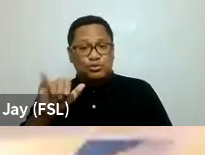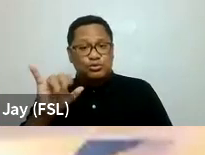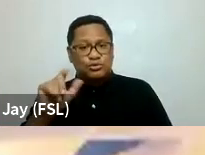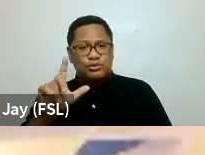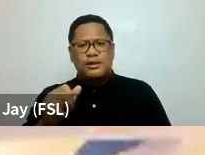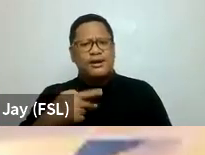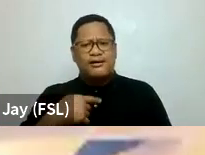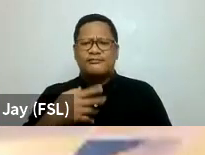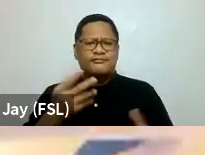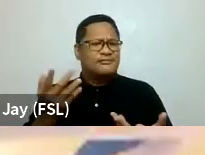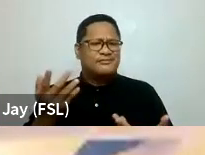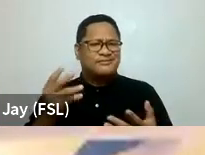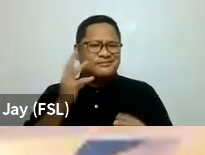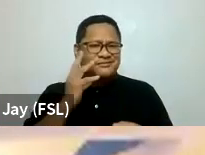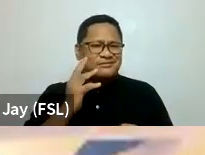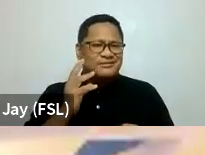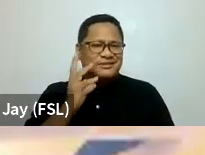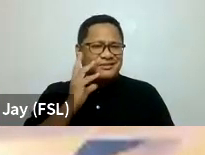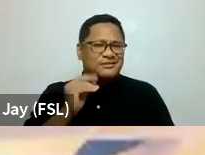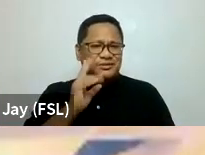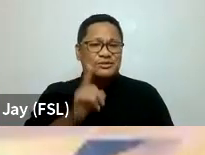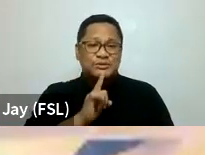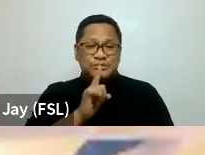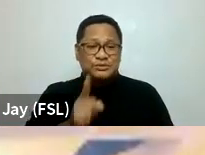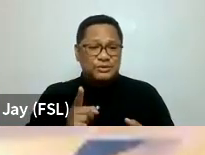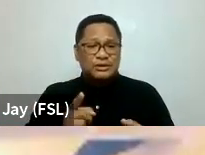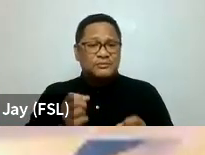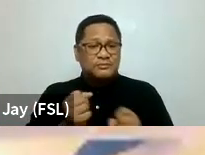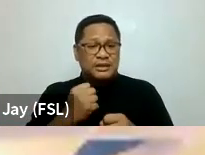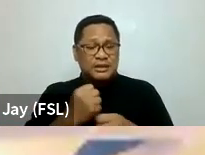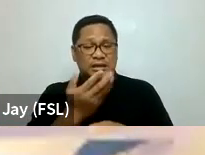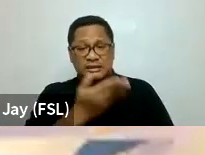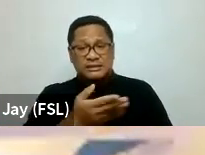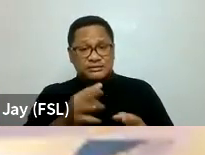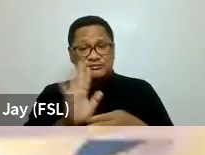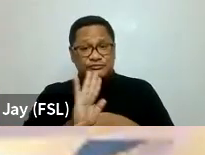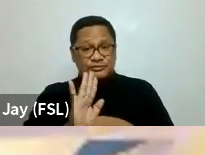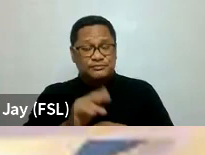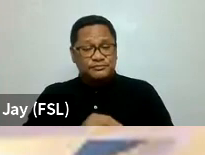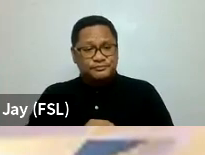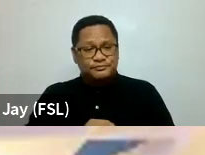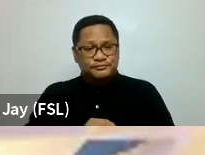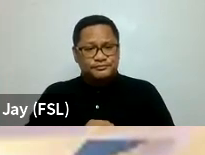an experience, an extremely amazing experience.